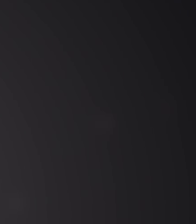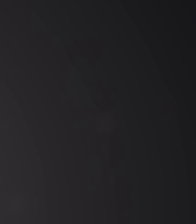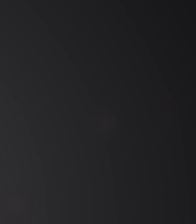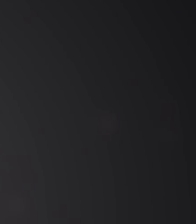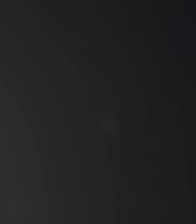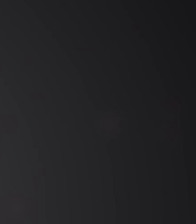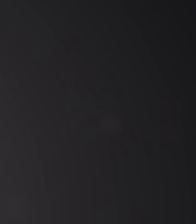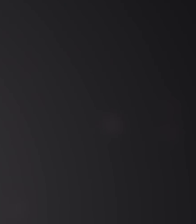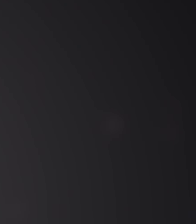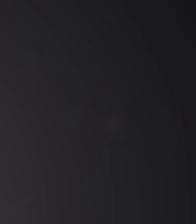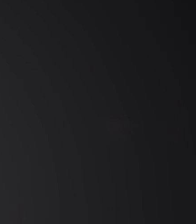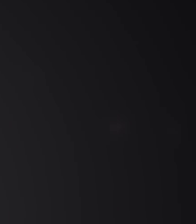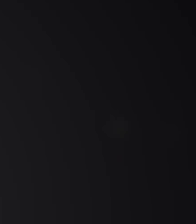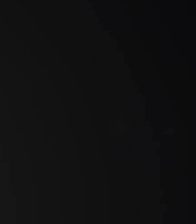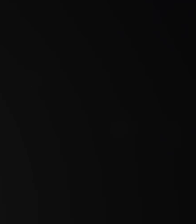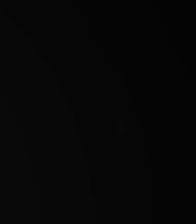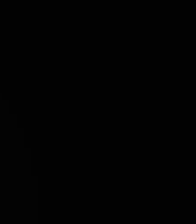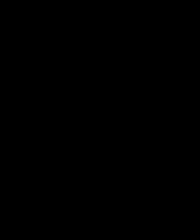cupertino.org/coronavirus.